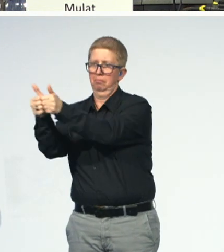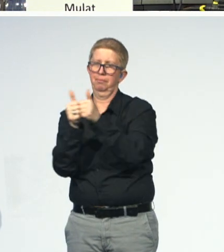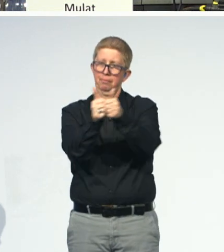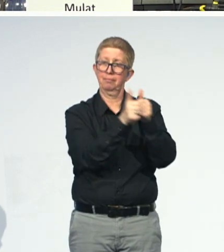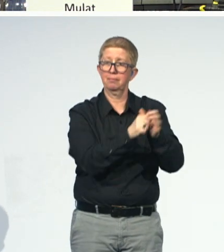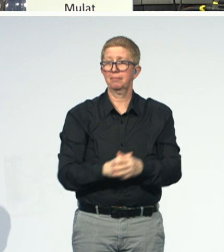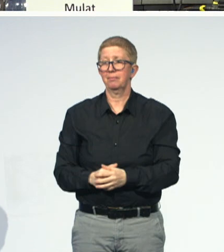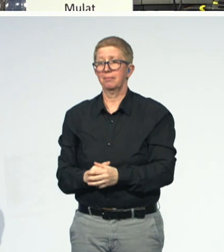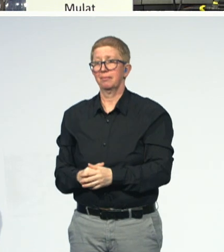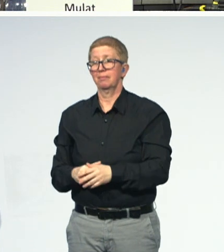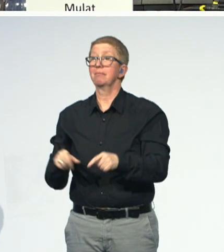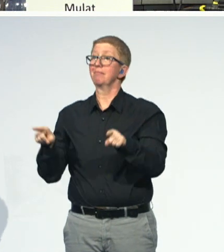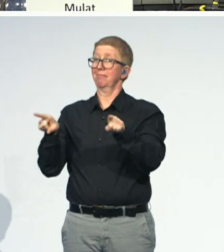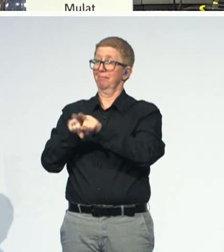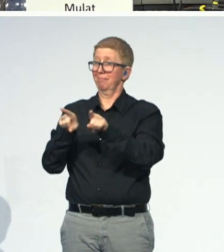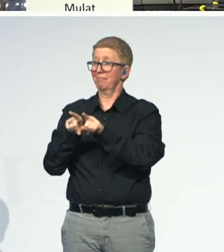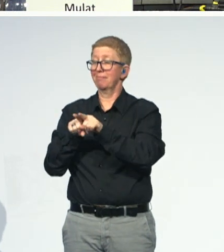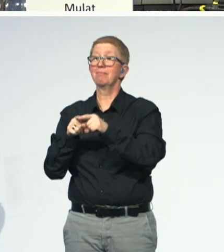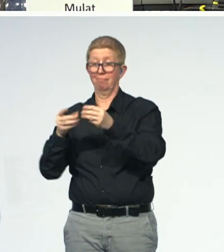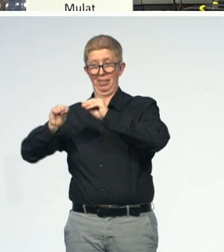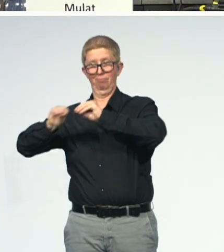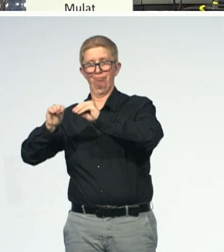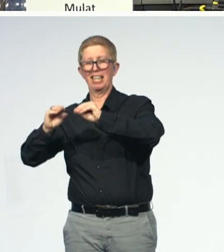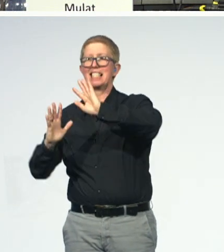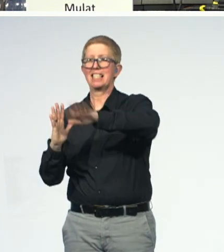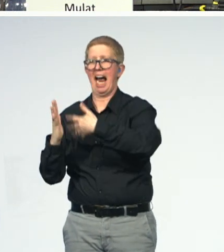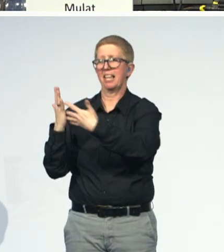people who could actually